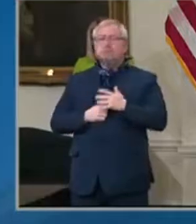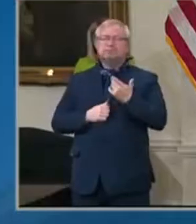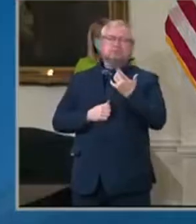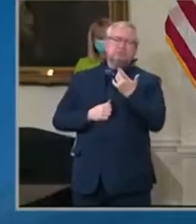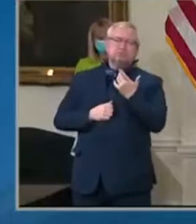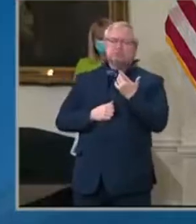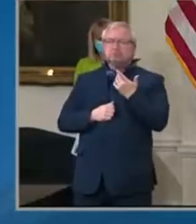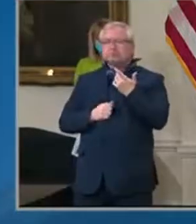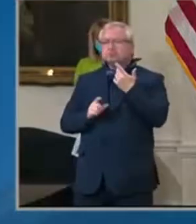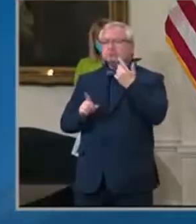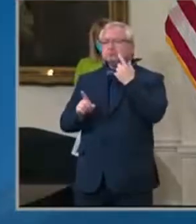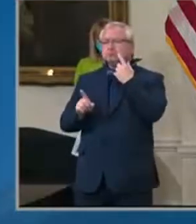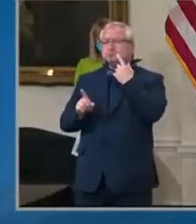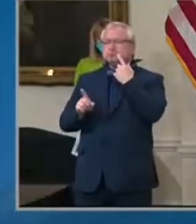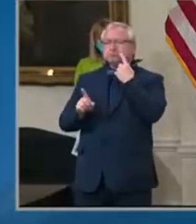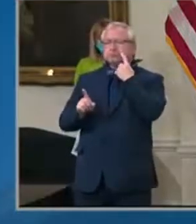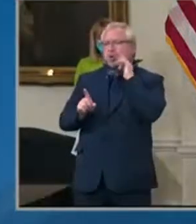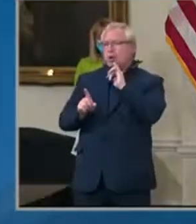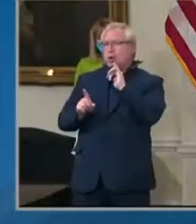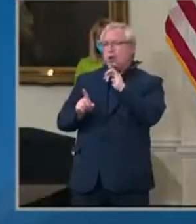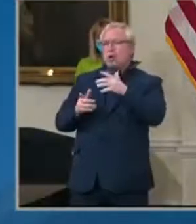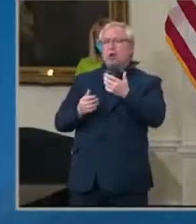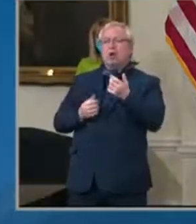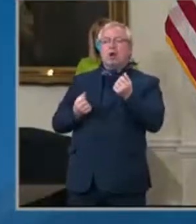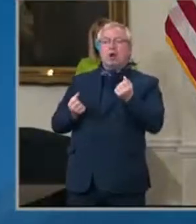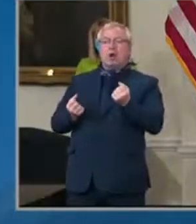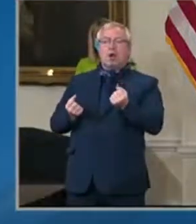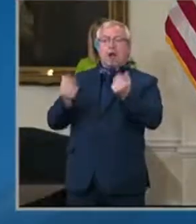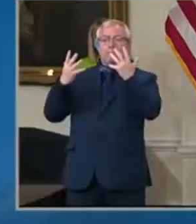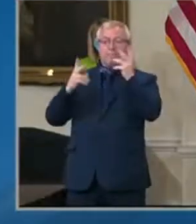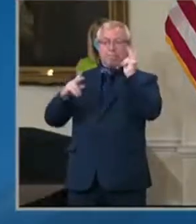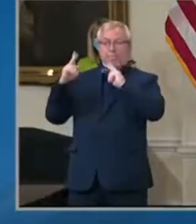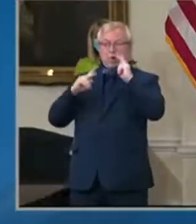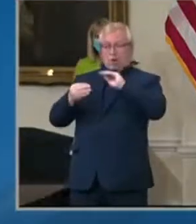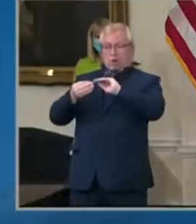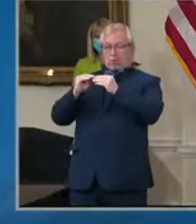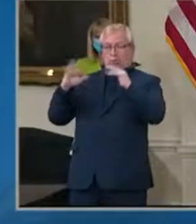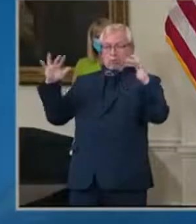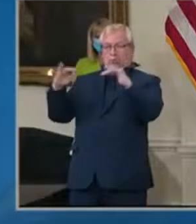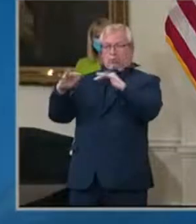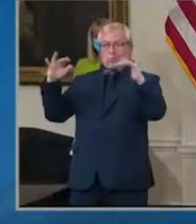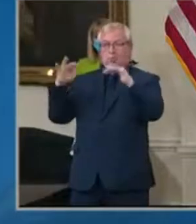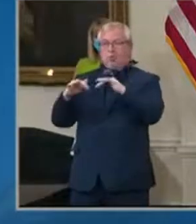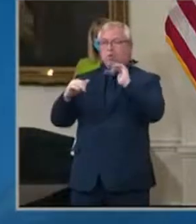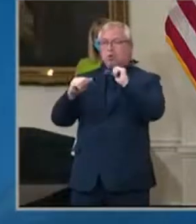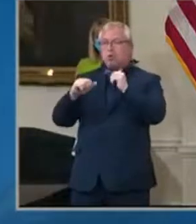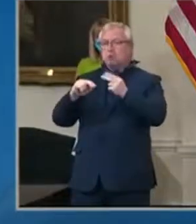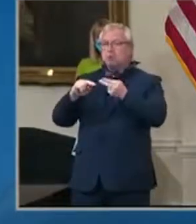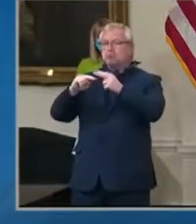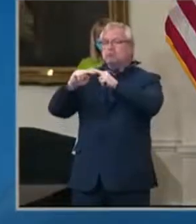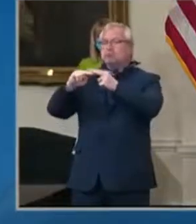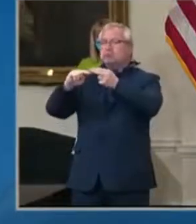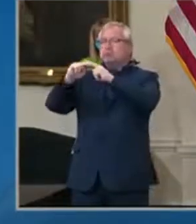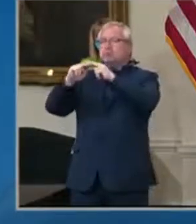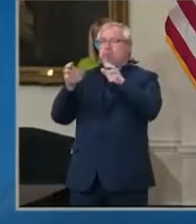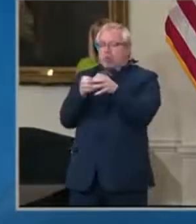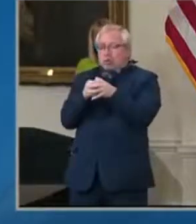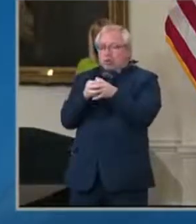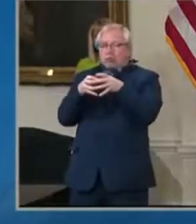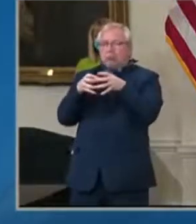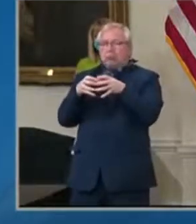limits on the number of people in social gatherings, perhaps the returning to a more